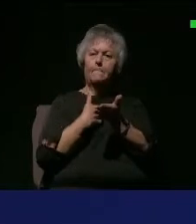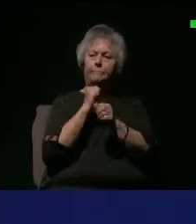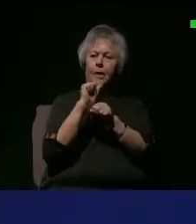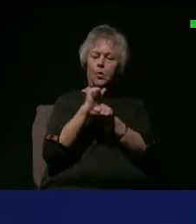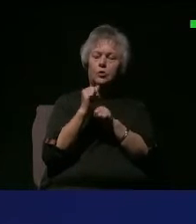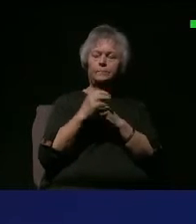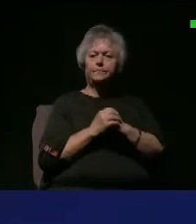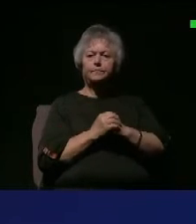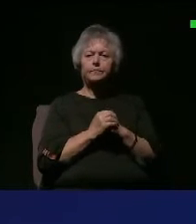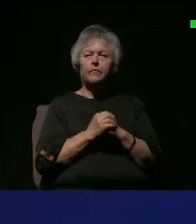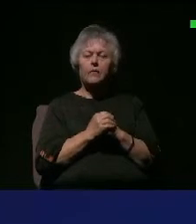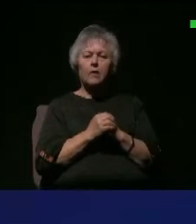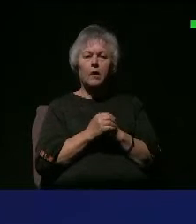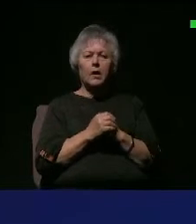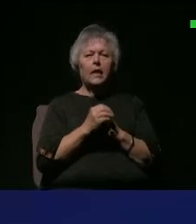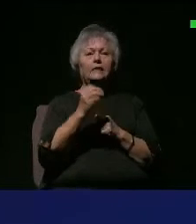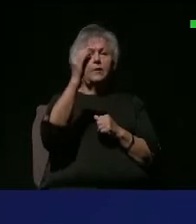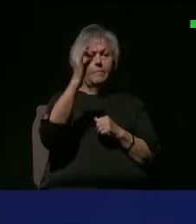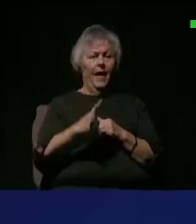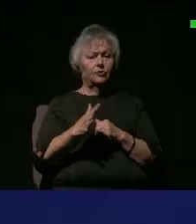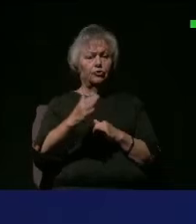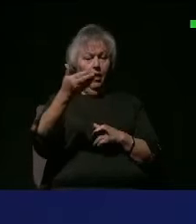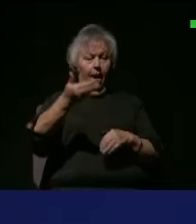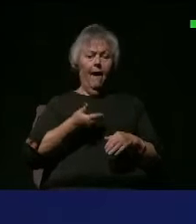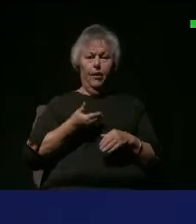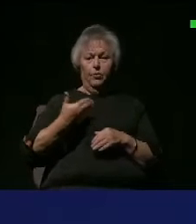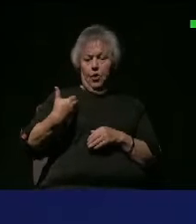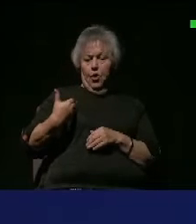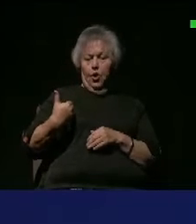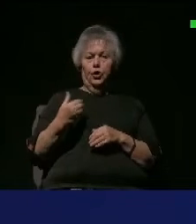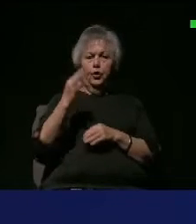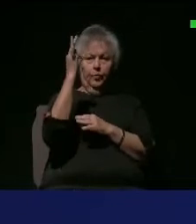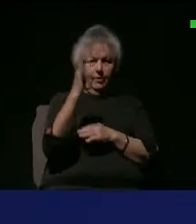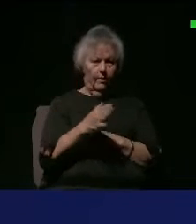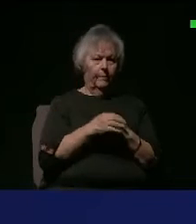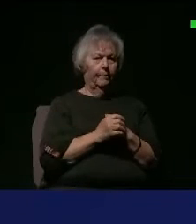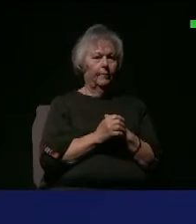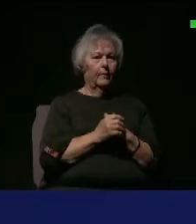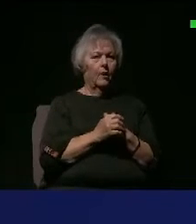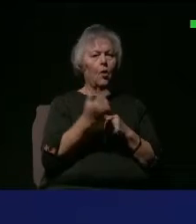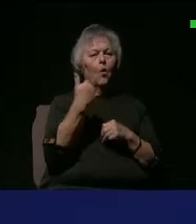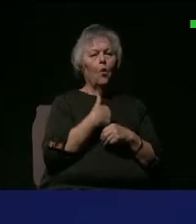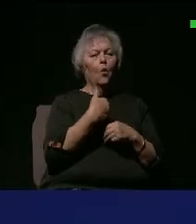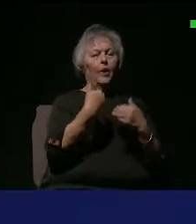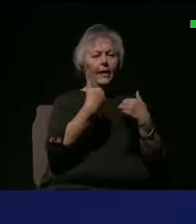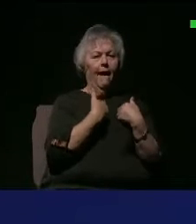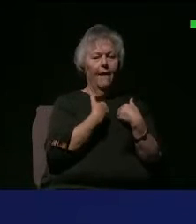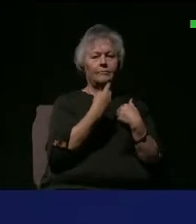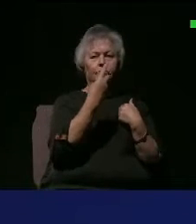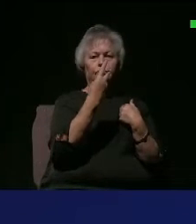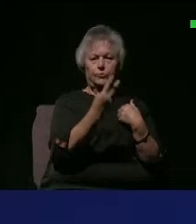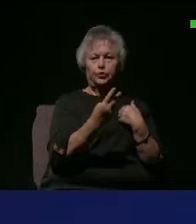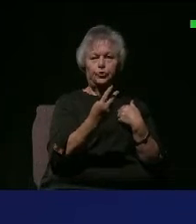route. Well, the pastor hired a youth minister, and his name was Tony. So we had Tony Bird and Tony Beam working together on